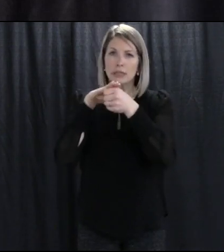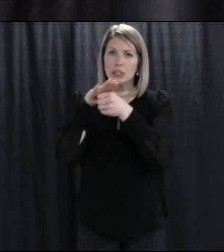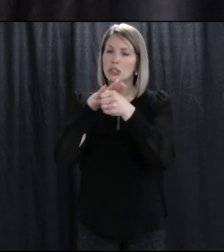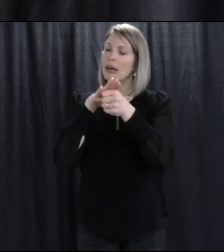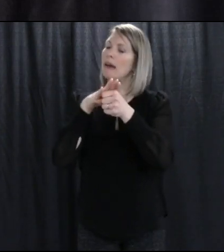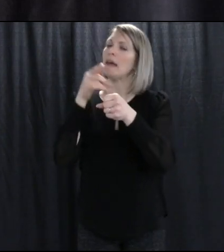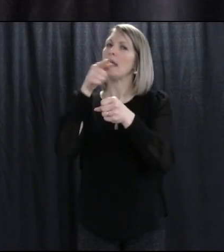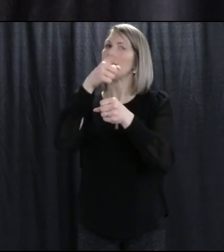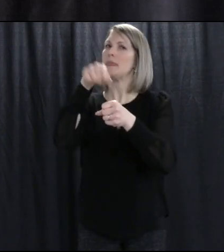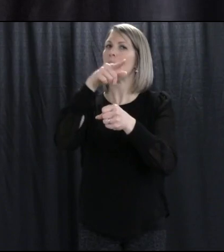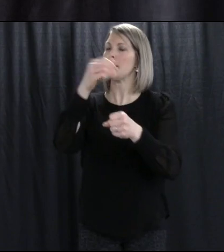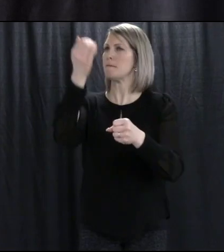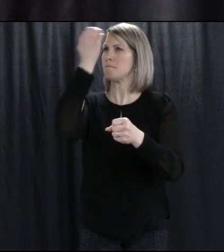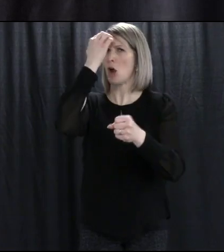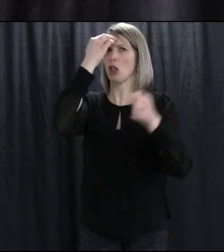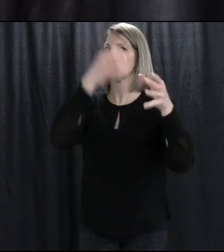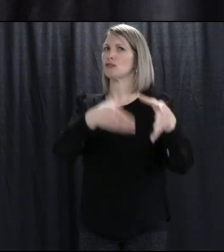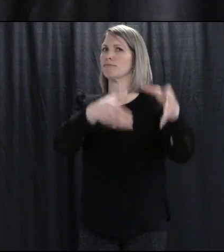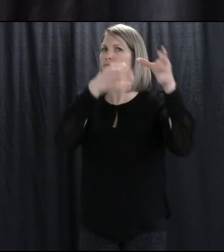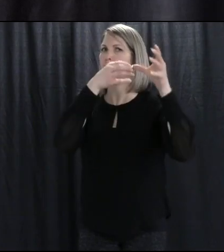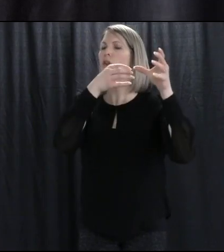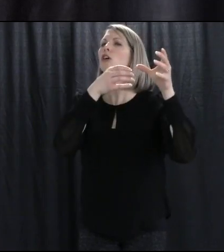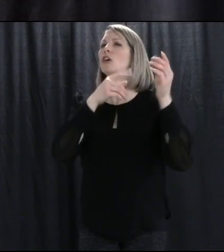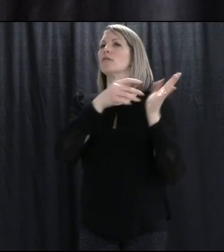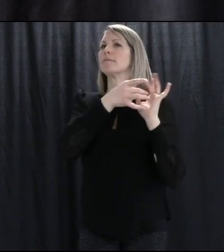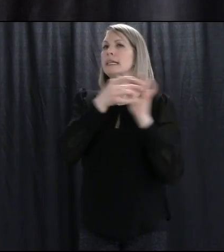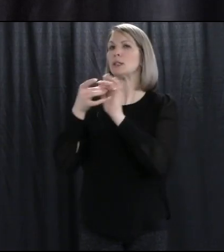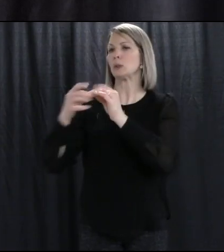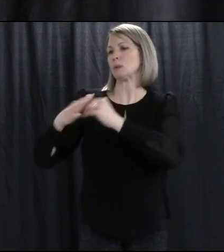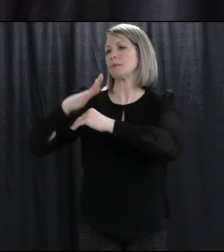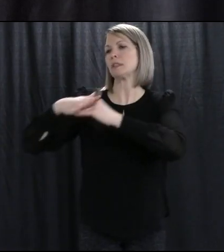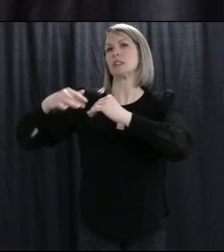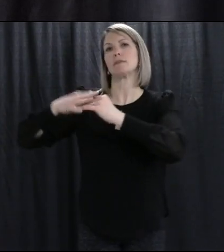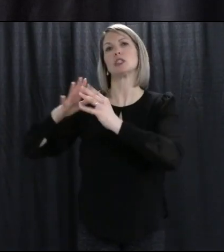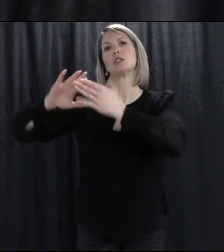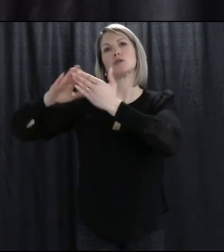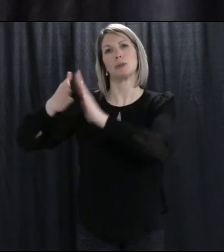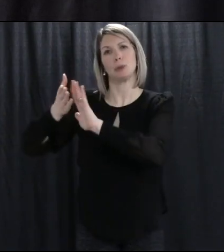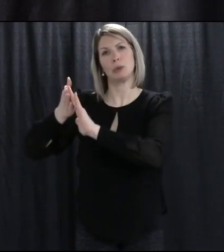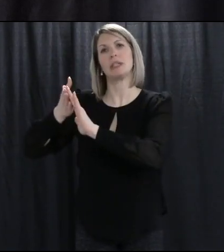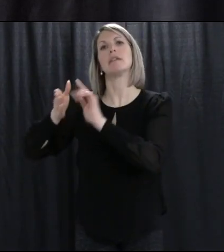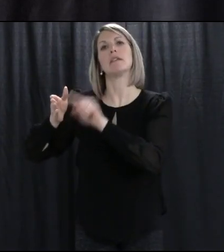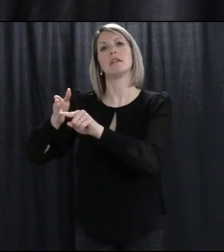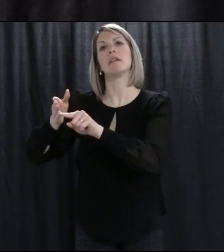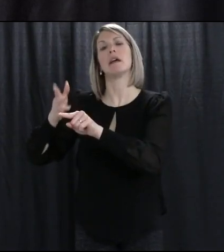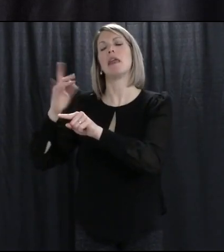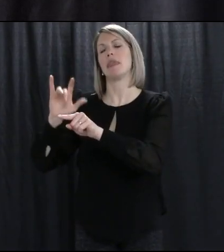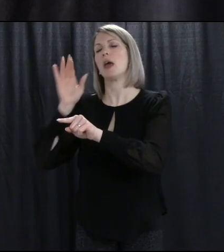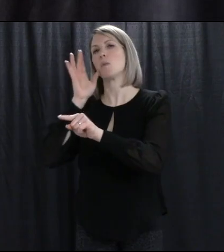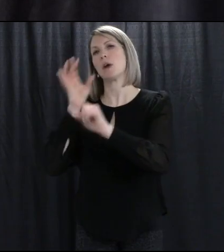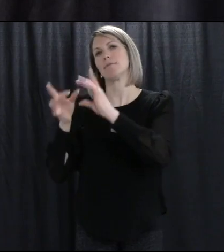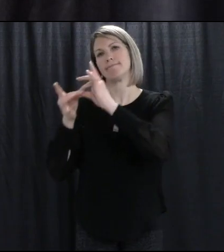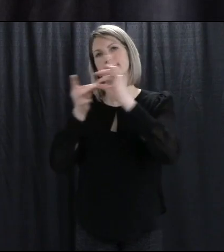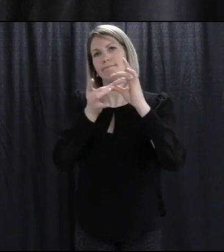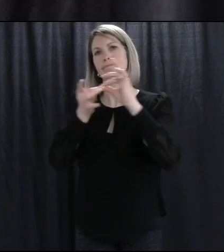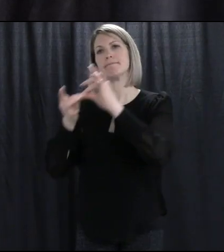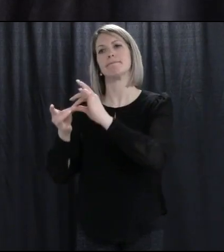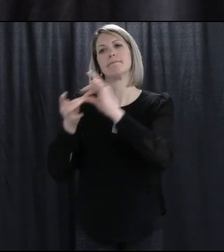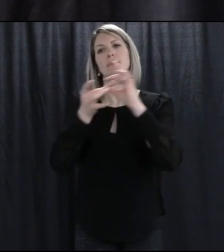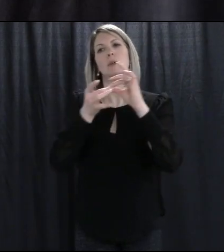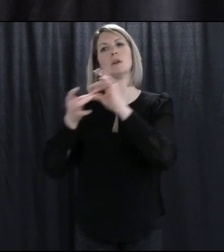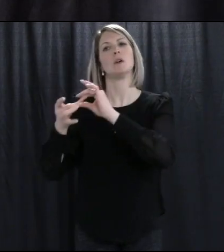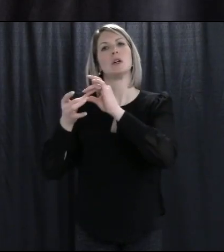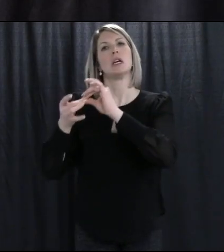health expertise, which they have and which we can also bring to bear. And we have similar parallel